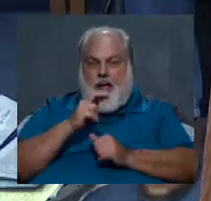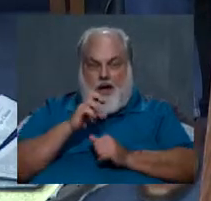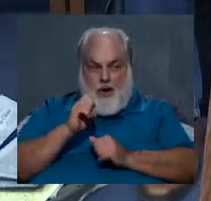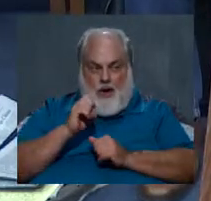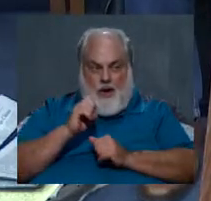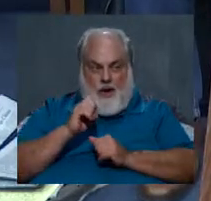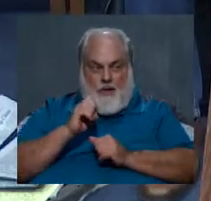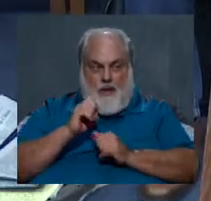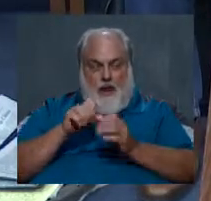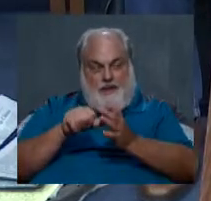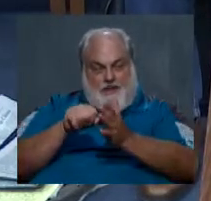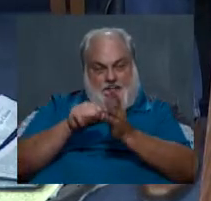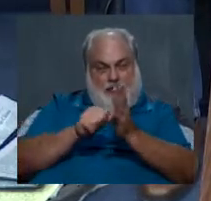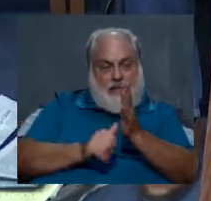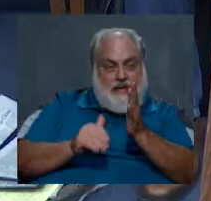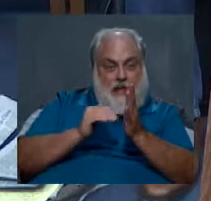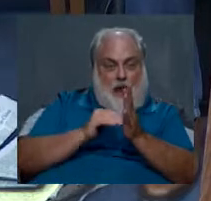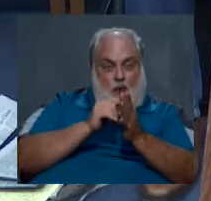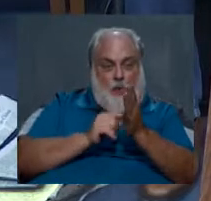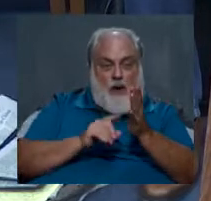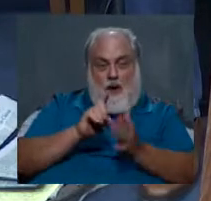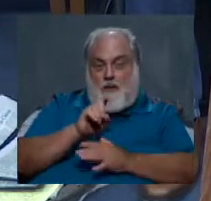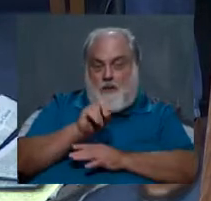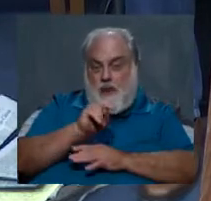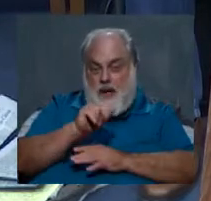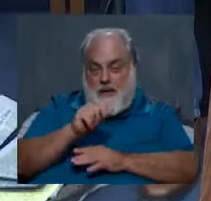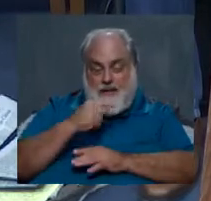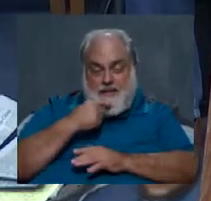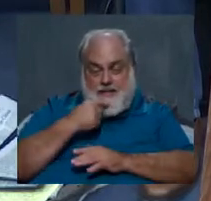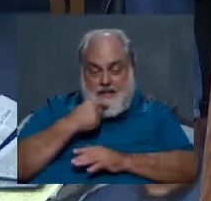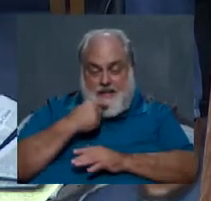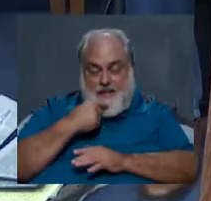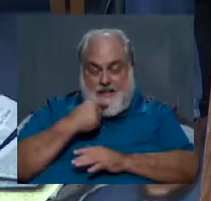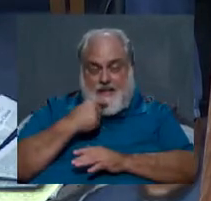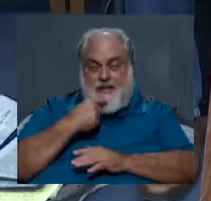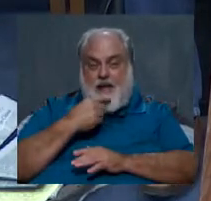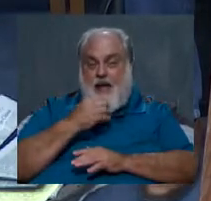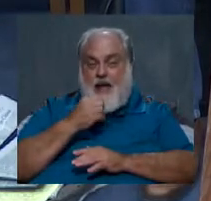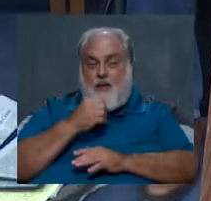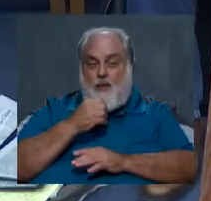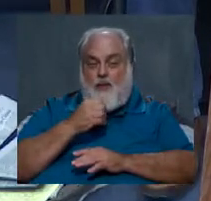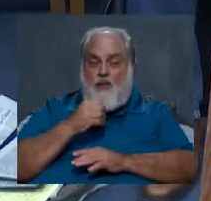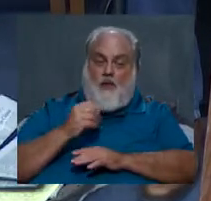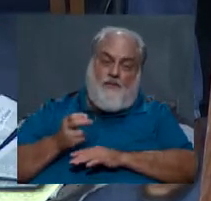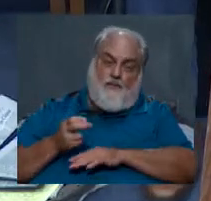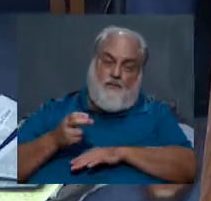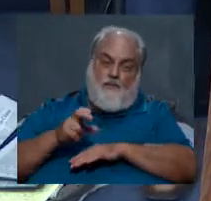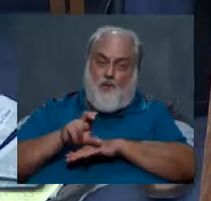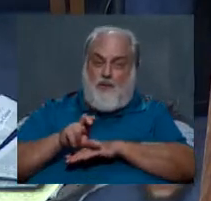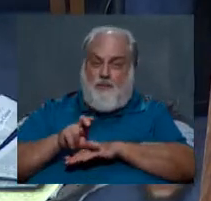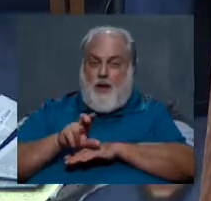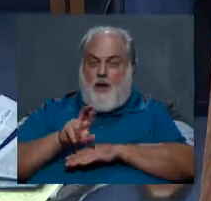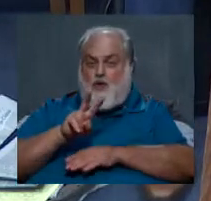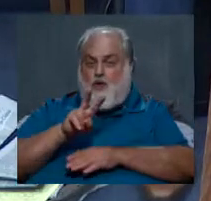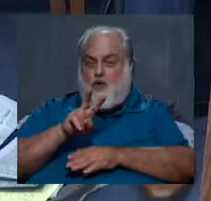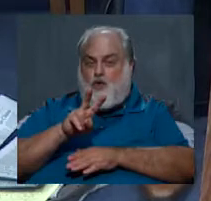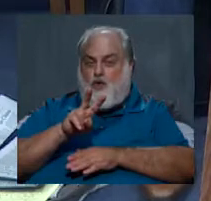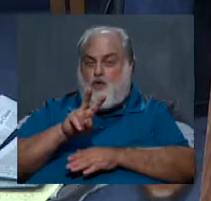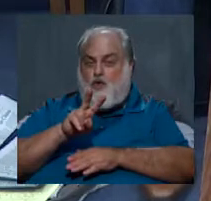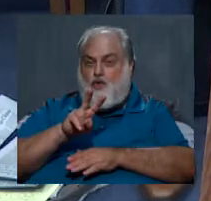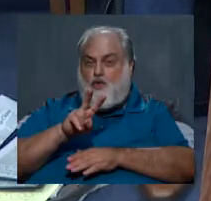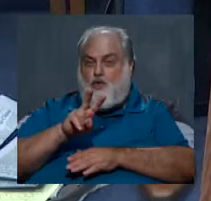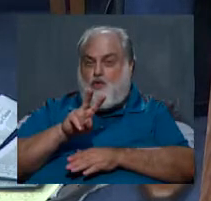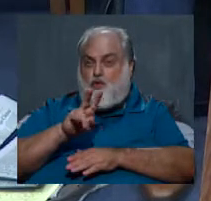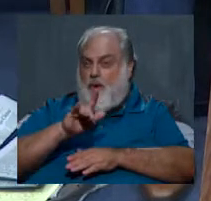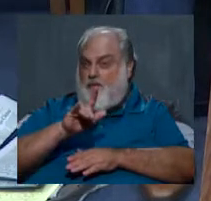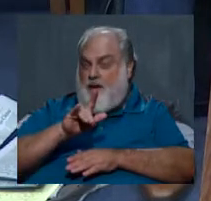sort of reiterating what Don has said about urban density issues, and this would put about 25 to 26 households